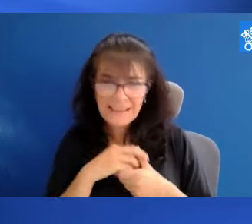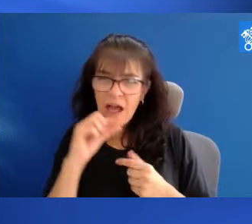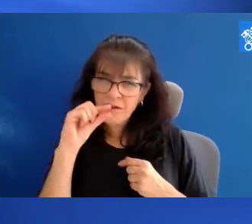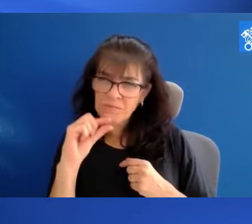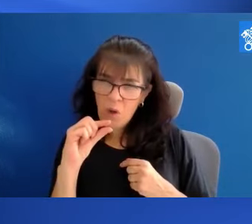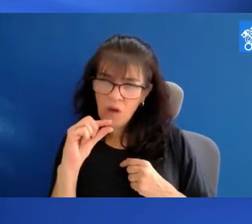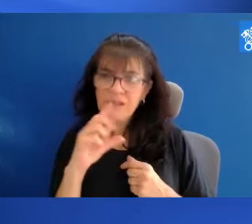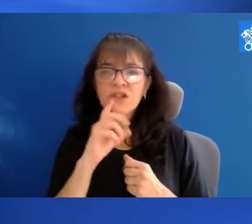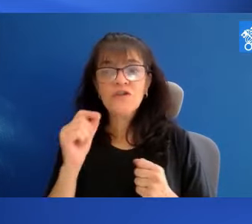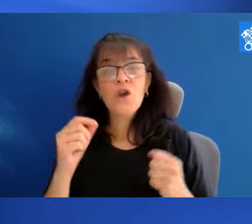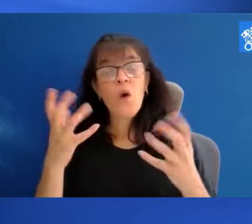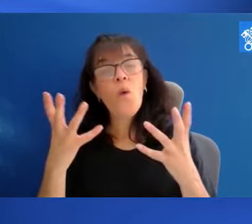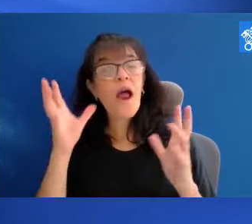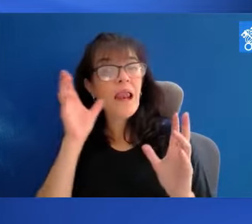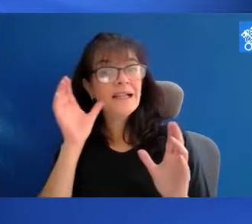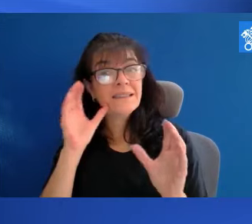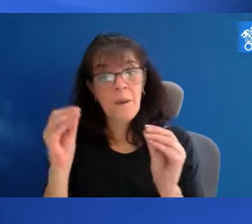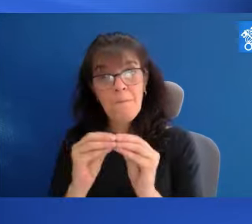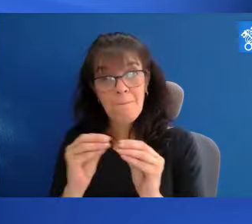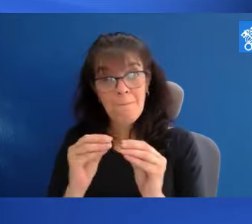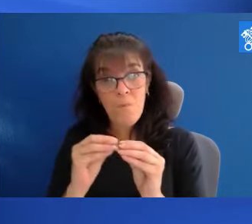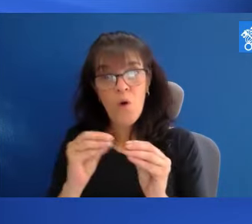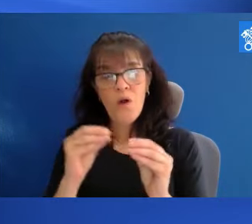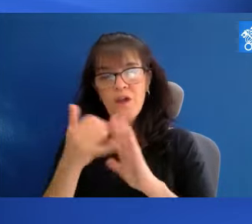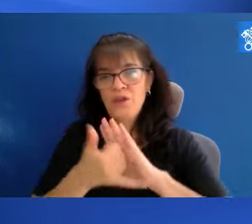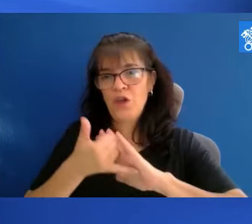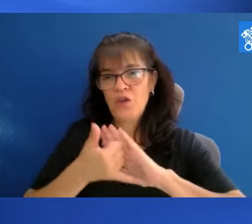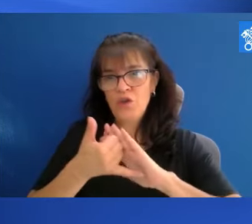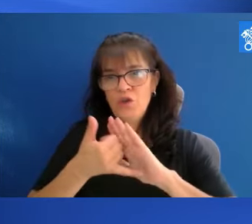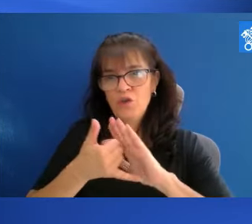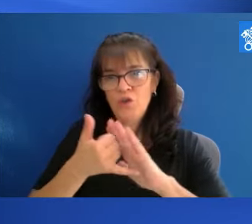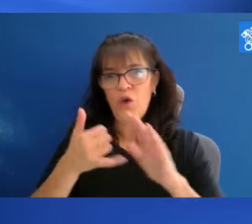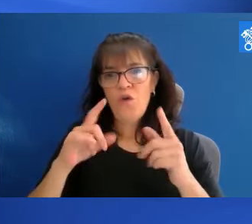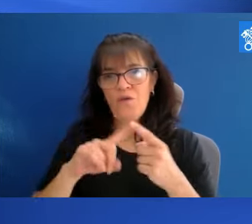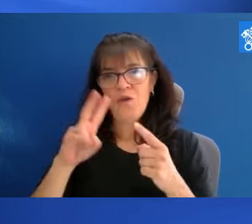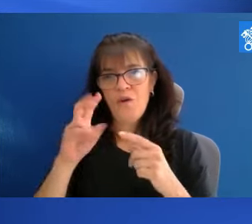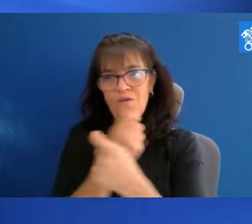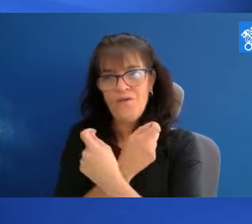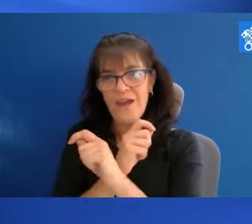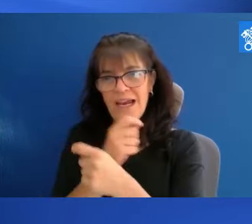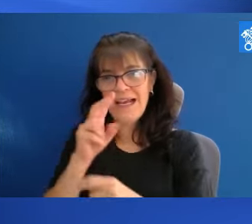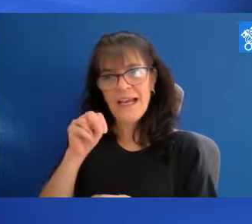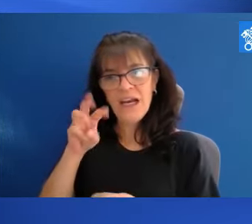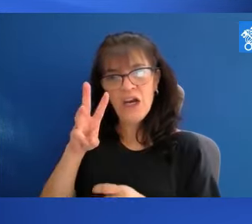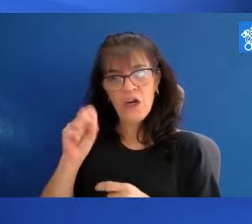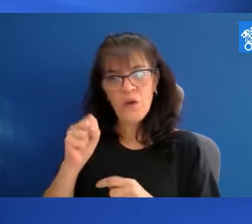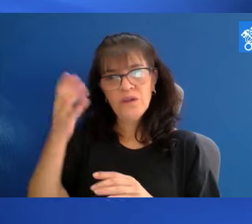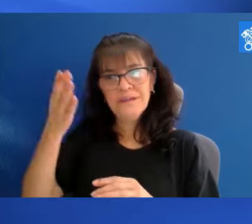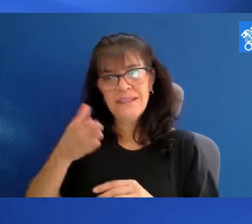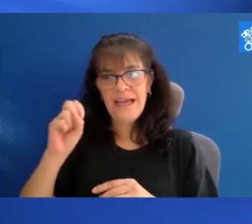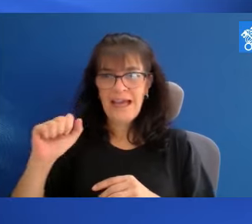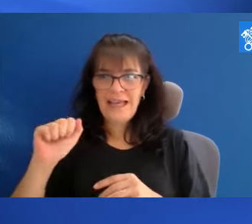time, you can find it on our Vatican News YouTube channel and on our Vatican News website, where you can also find summaries of everything the Pope has been